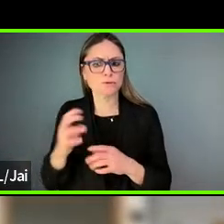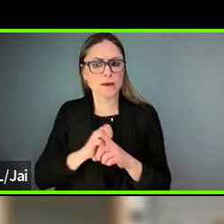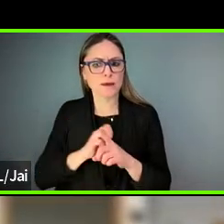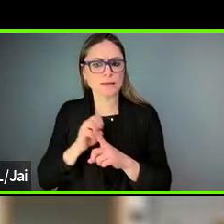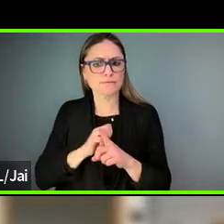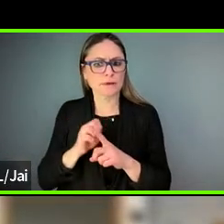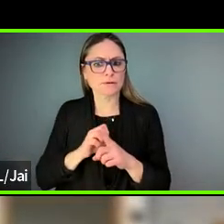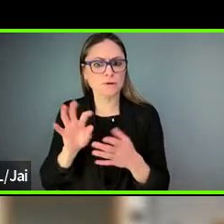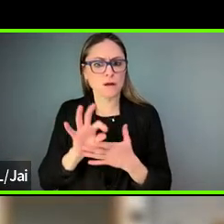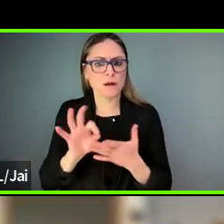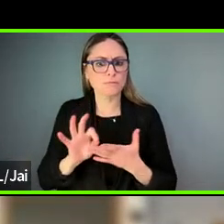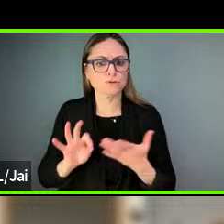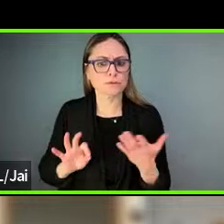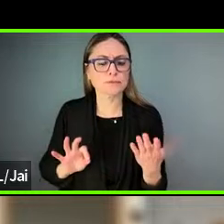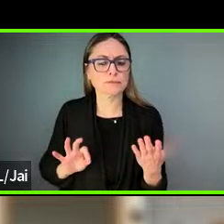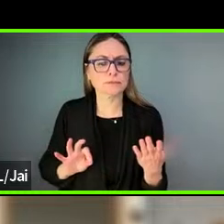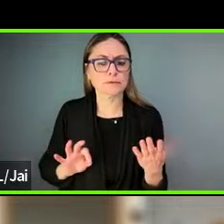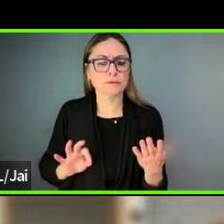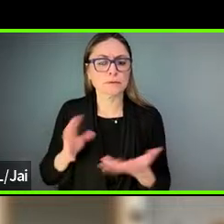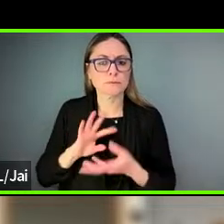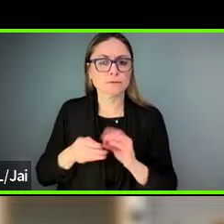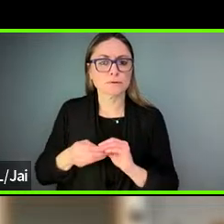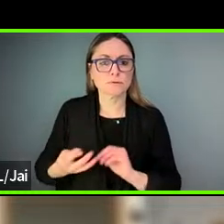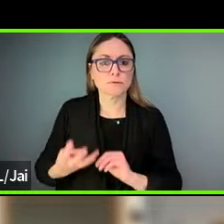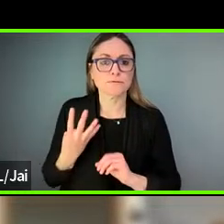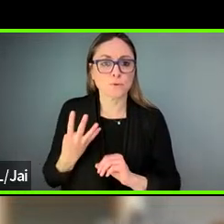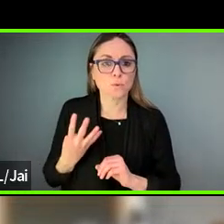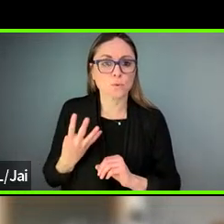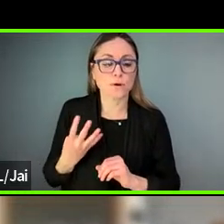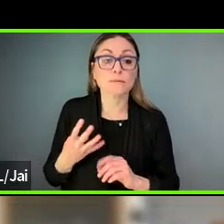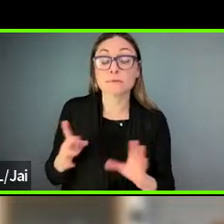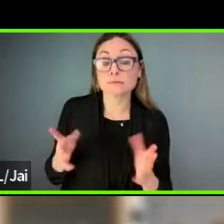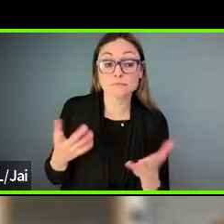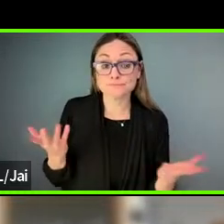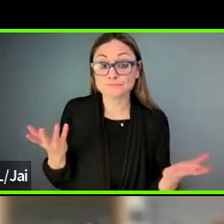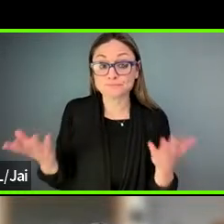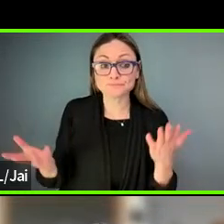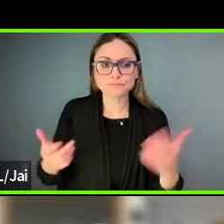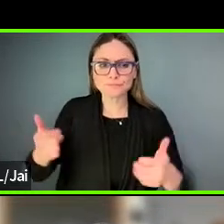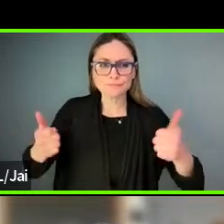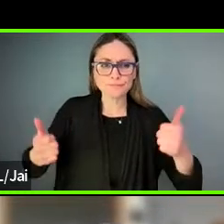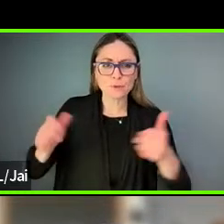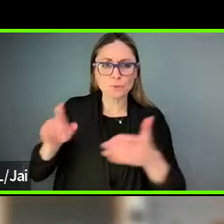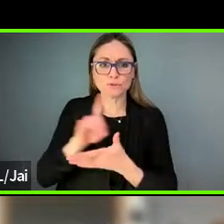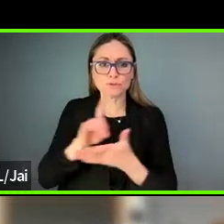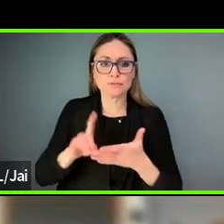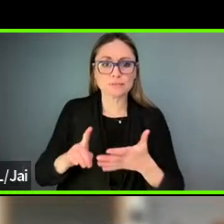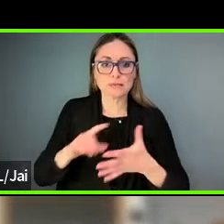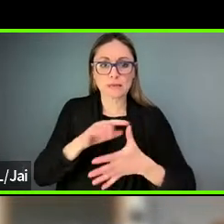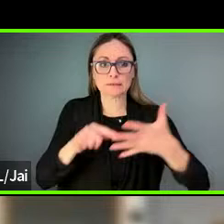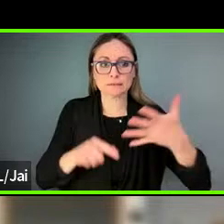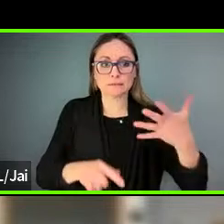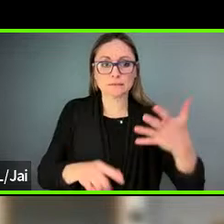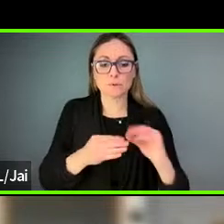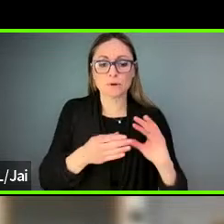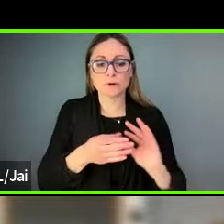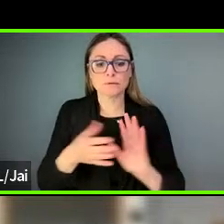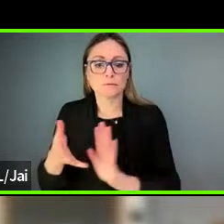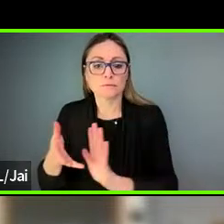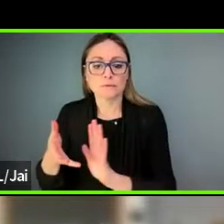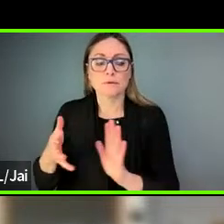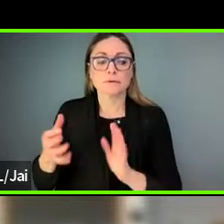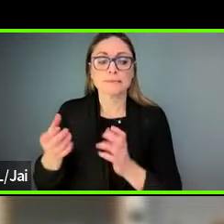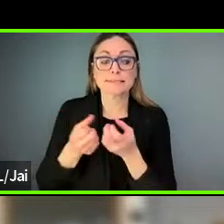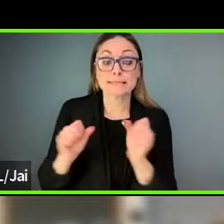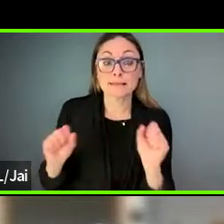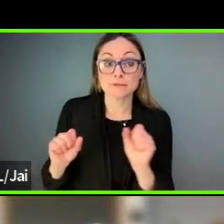sides, so that would be 4 elevators. But is there one of those designs that leans more towards safety and an evacuation